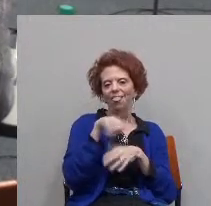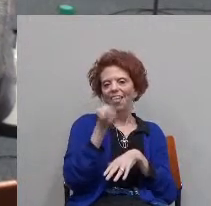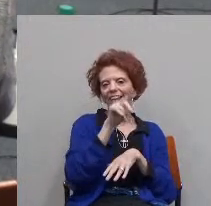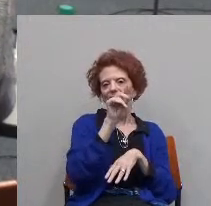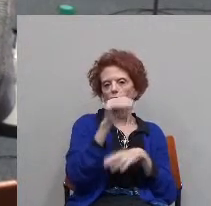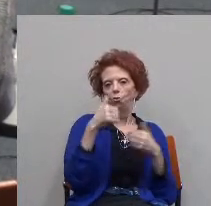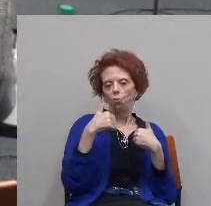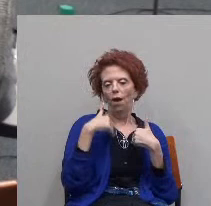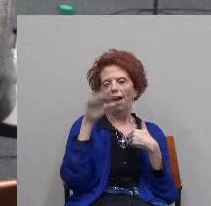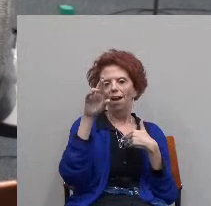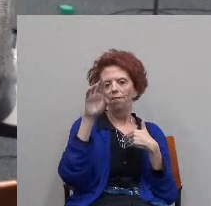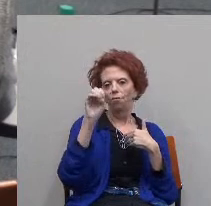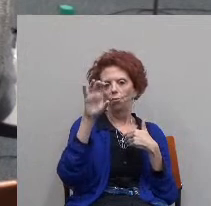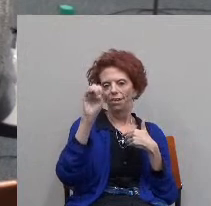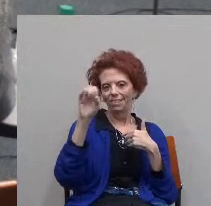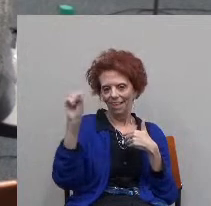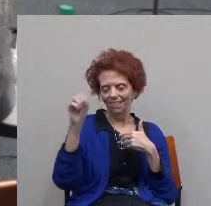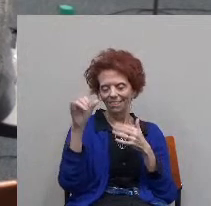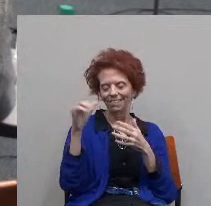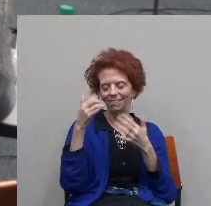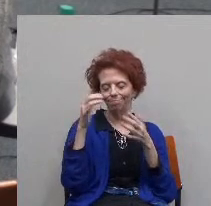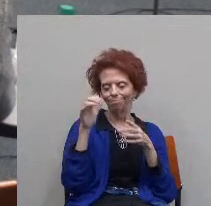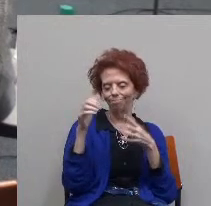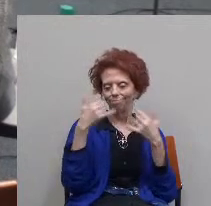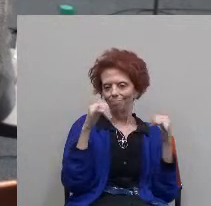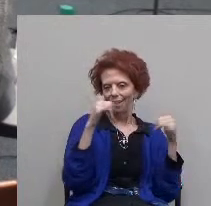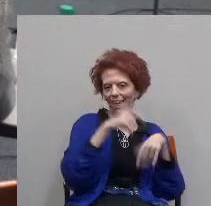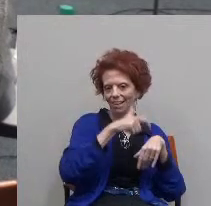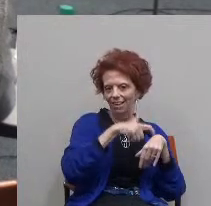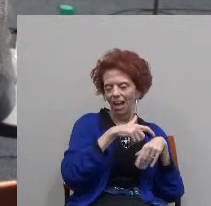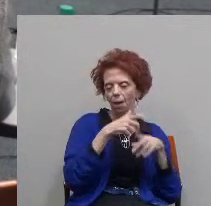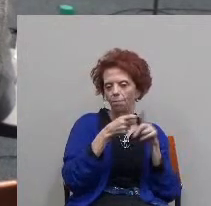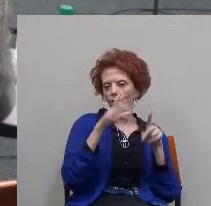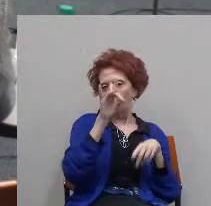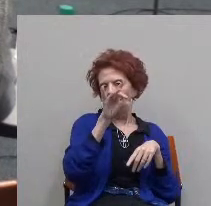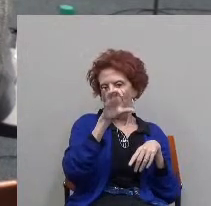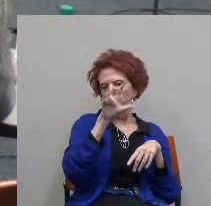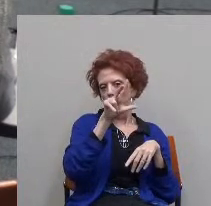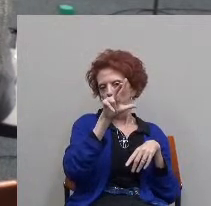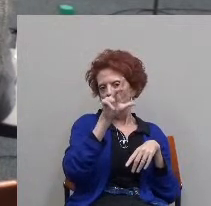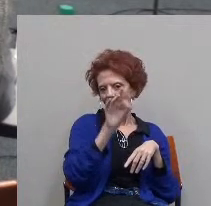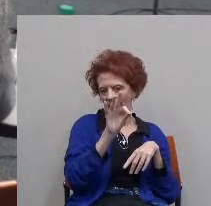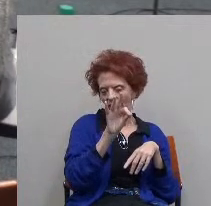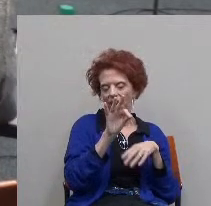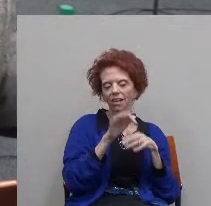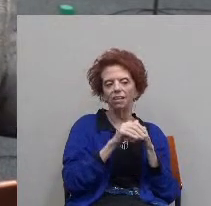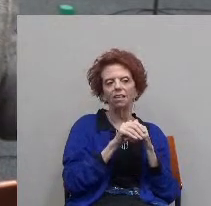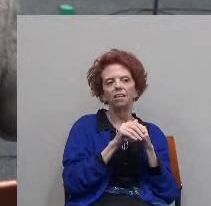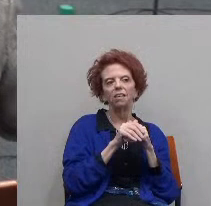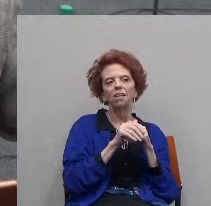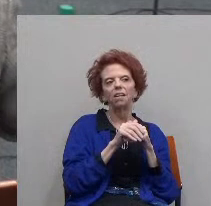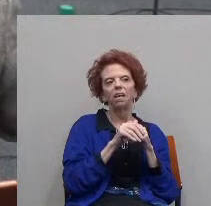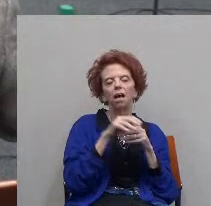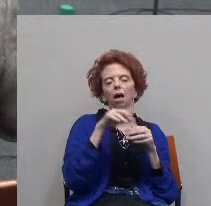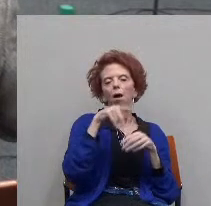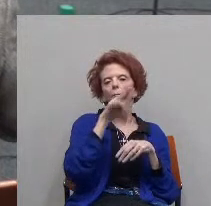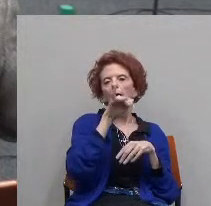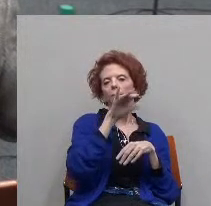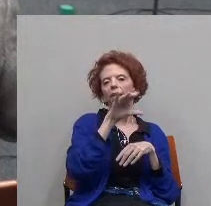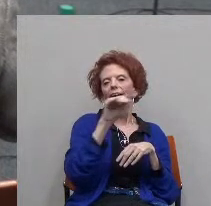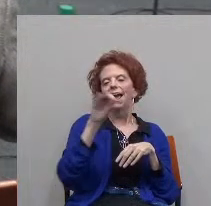they did have a recess. And that was out of 829 out of 1385 public and charter schools.